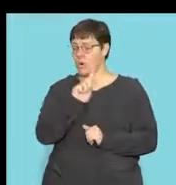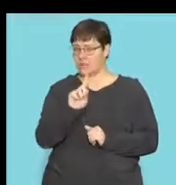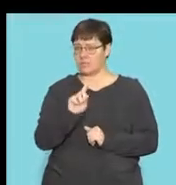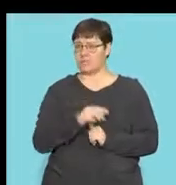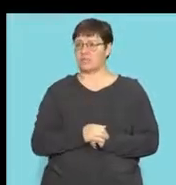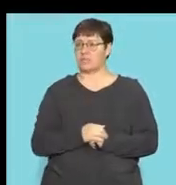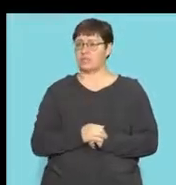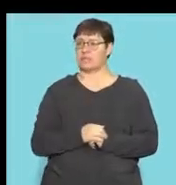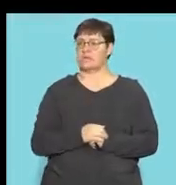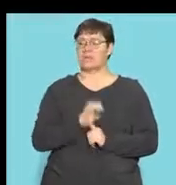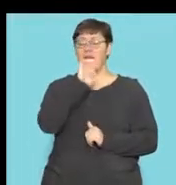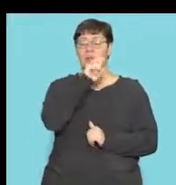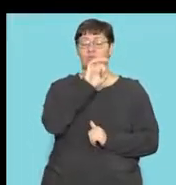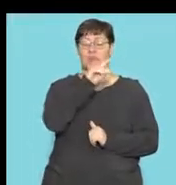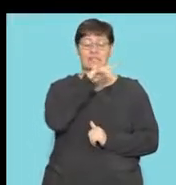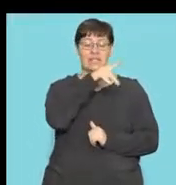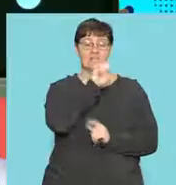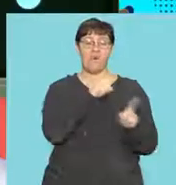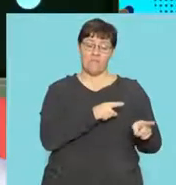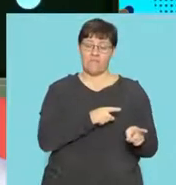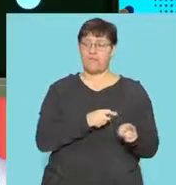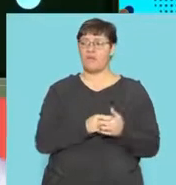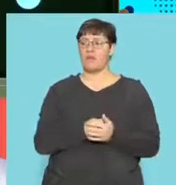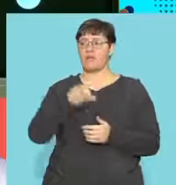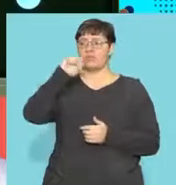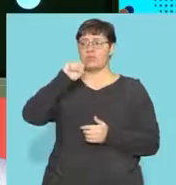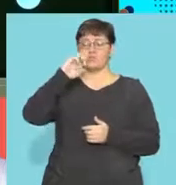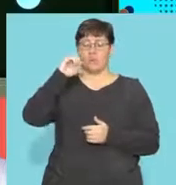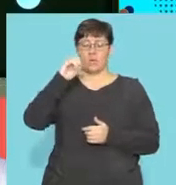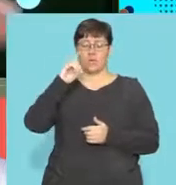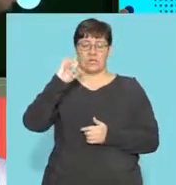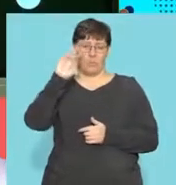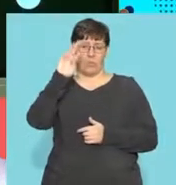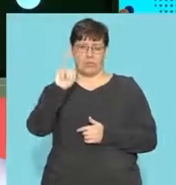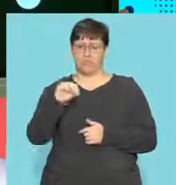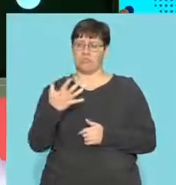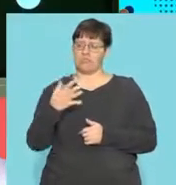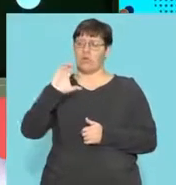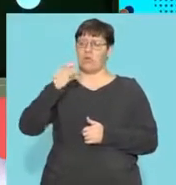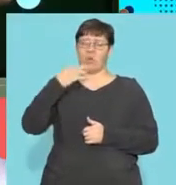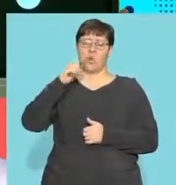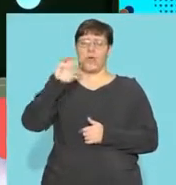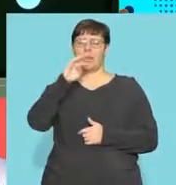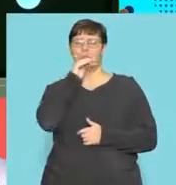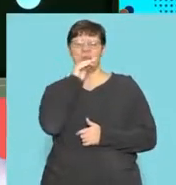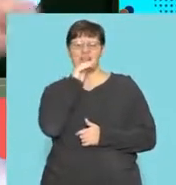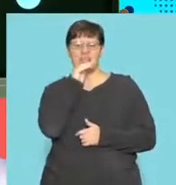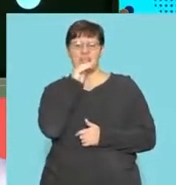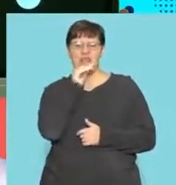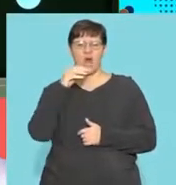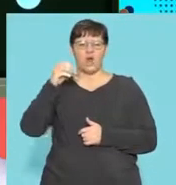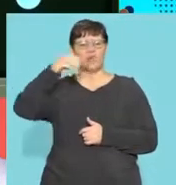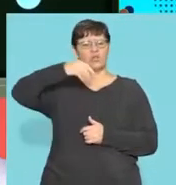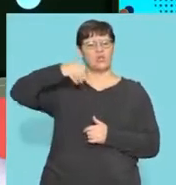the electrolysis of sodium chloride. Now, this particular example is just taking some table salt, putting it into a beaker